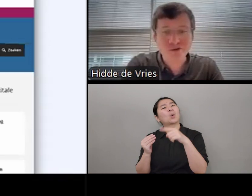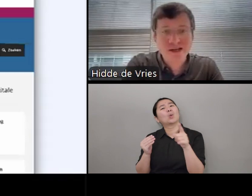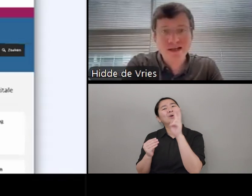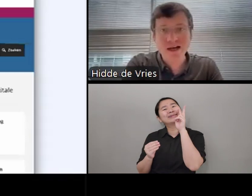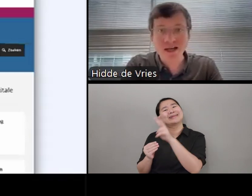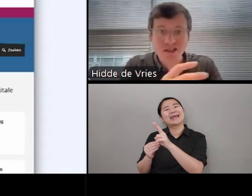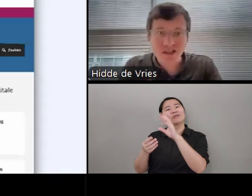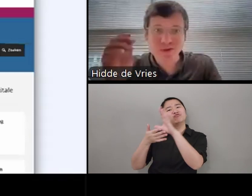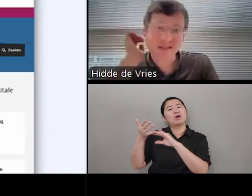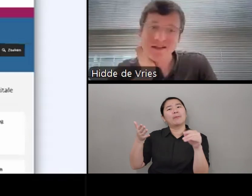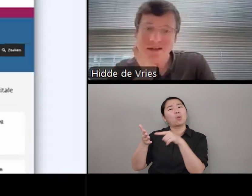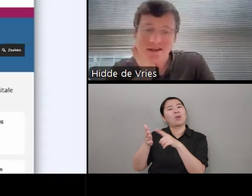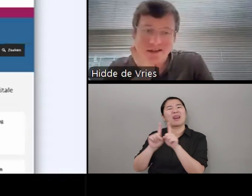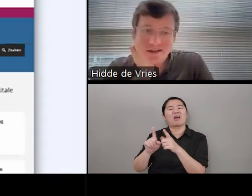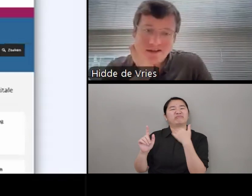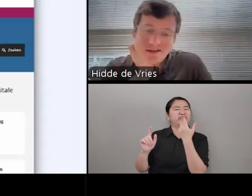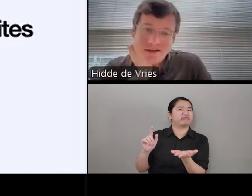improve? Next slide, please.